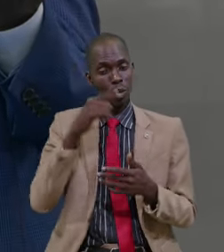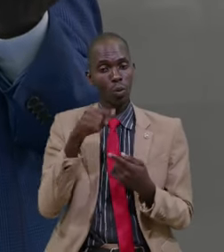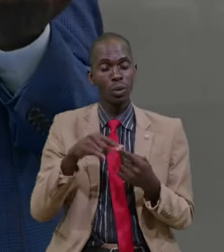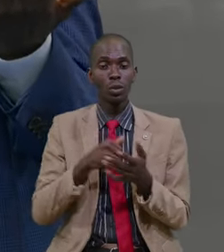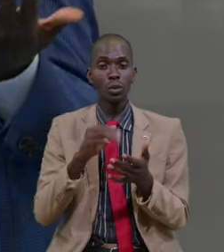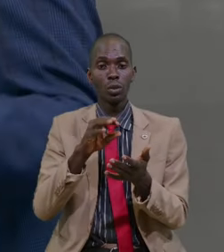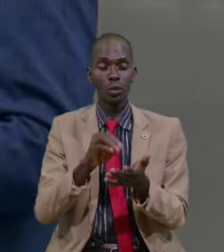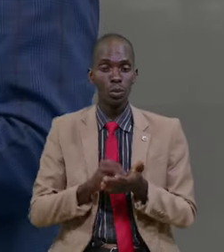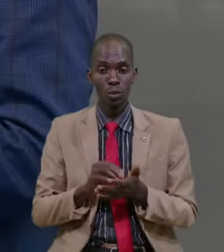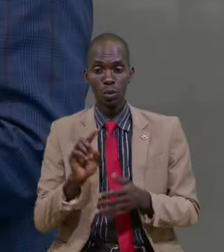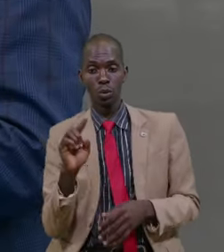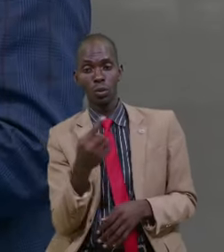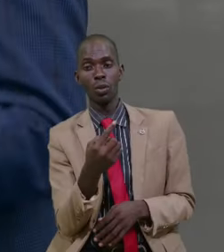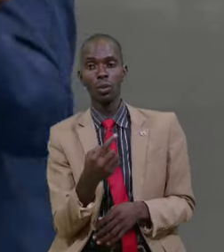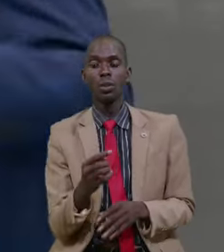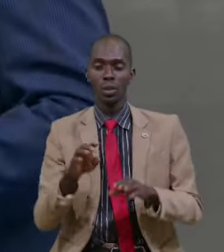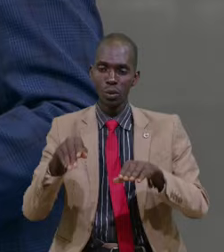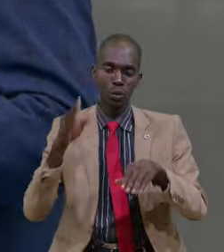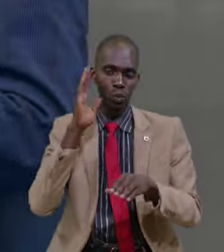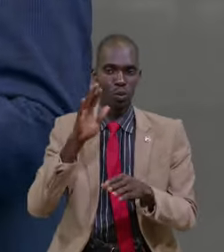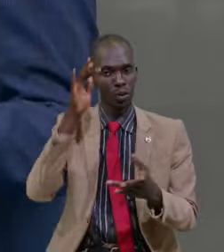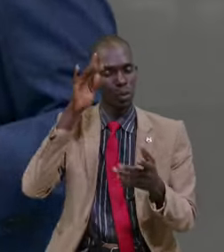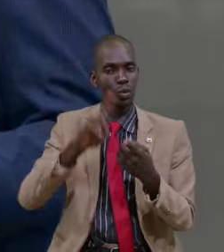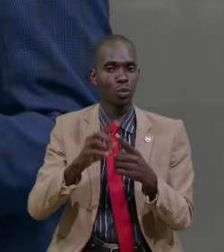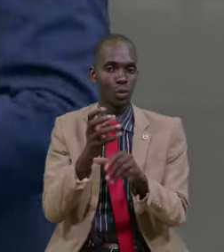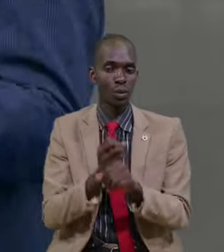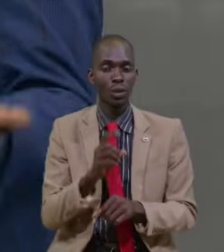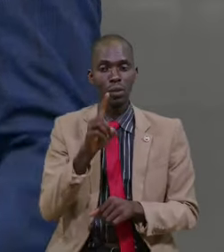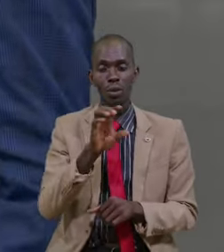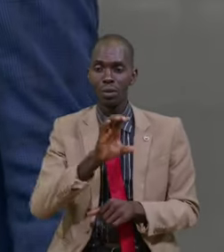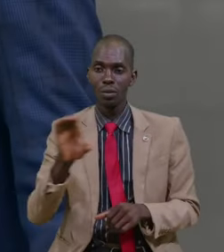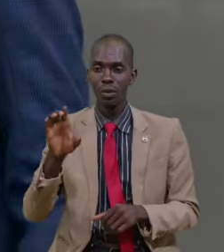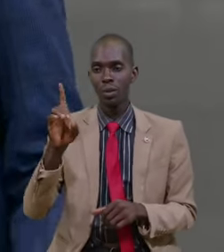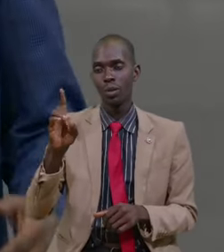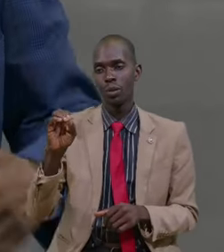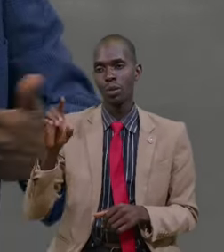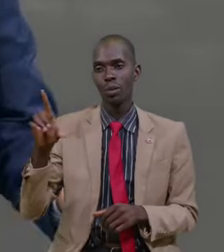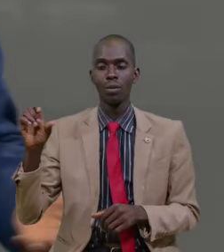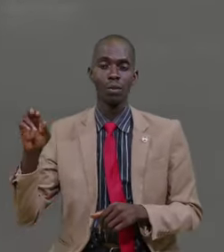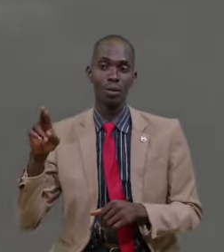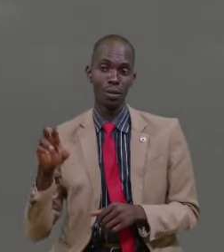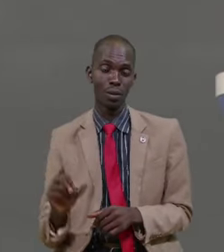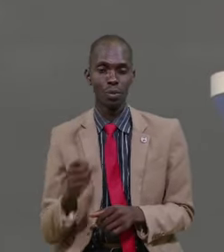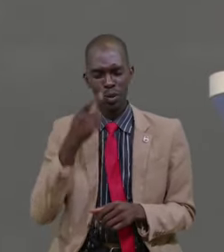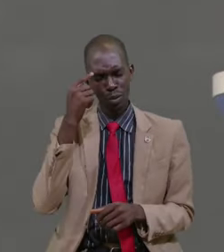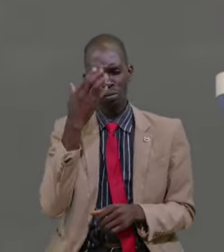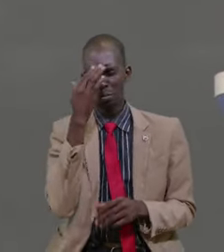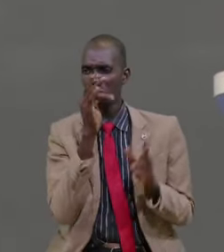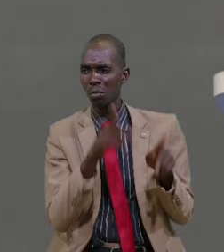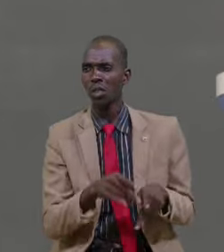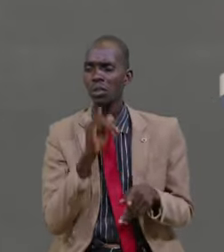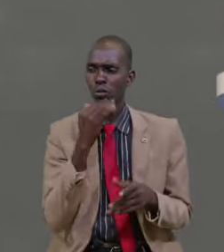me $100. Because he's just a good man, a generous man. And now you get to